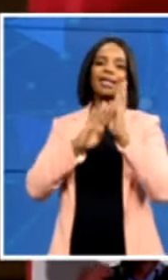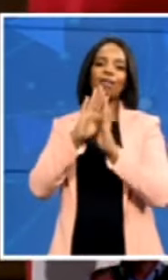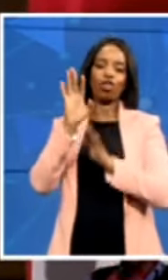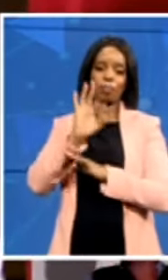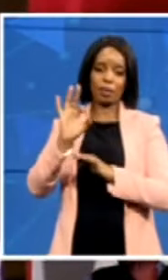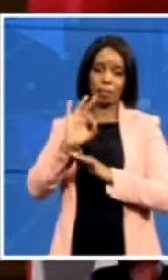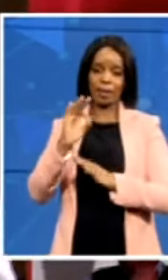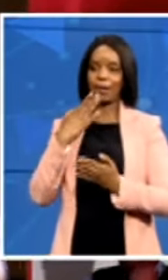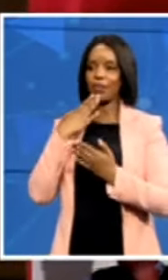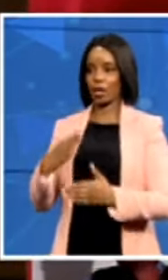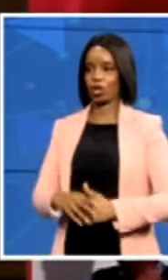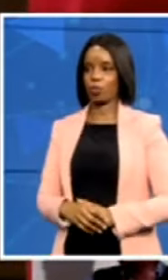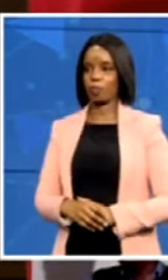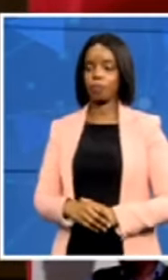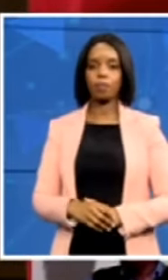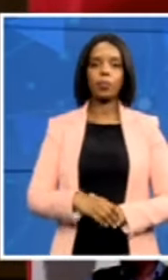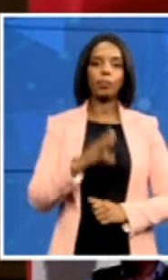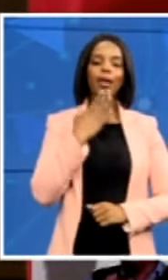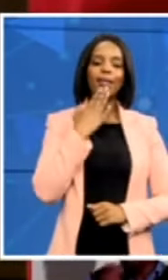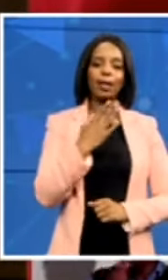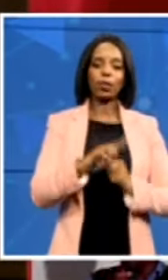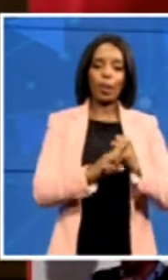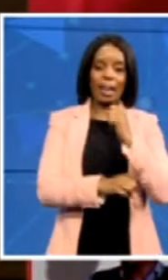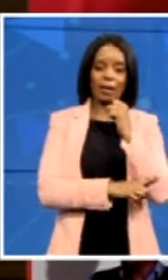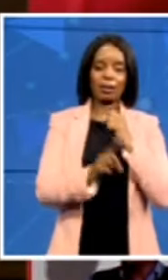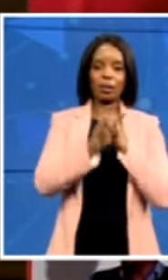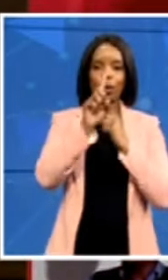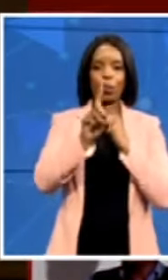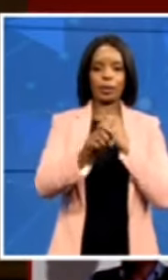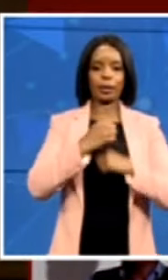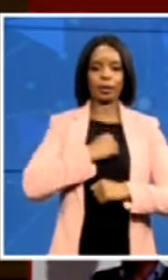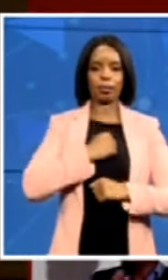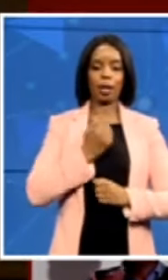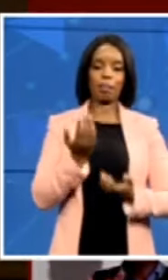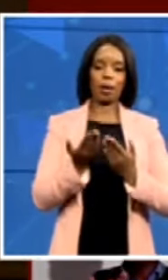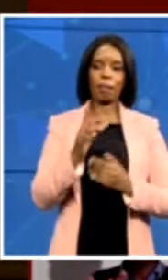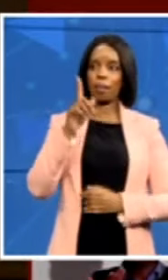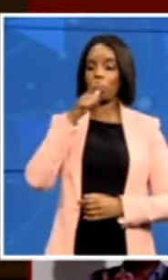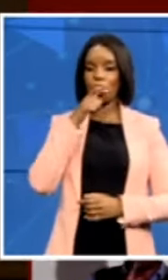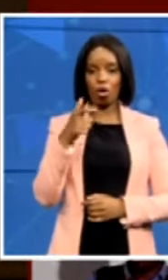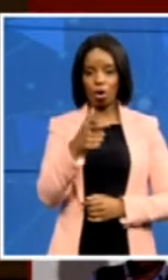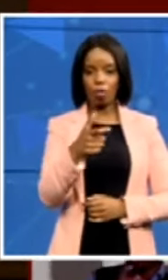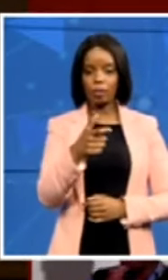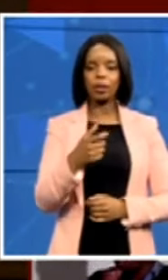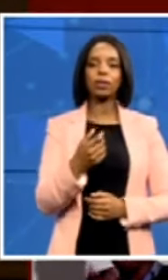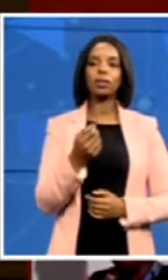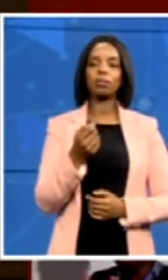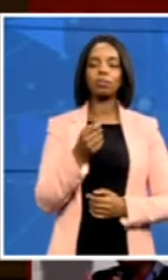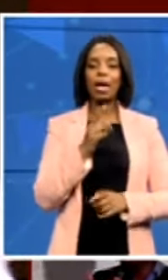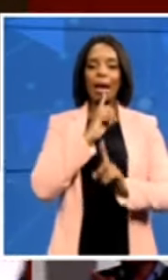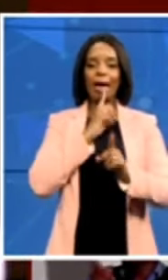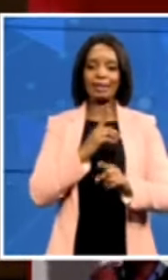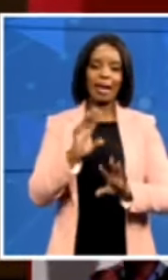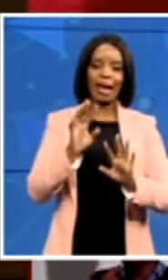question, which you can comment to, because I don't expect you to answer, but if you can comment on it. You've mentioned that